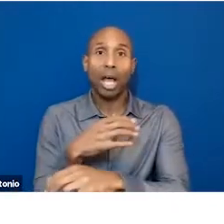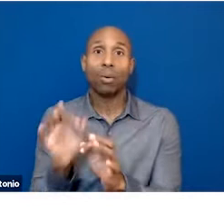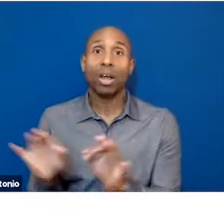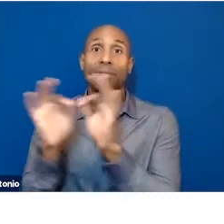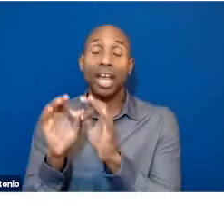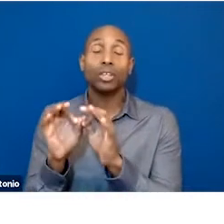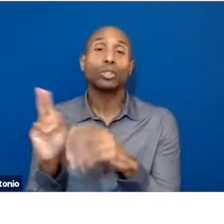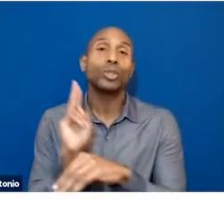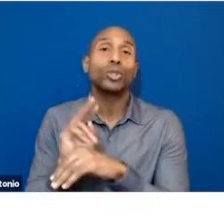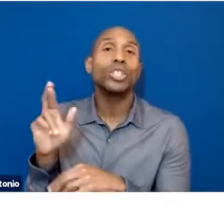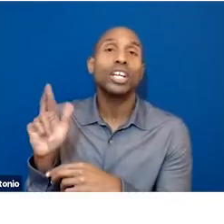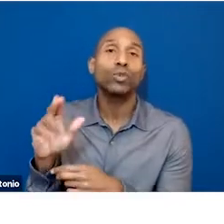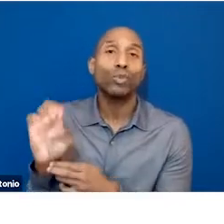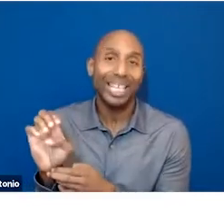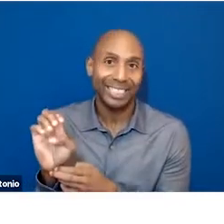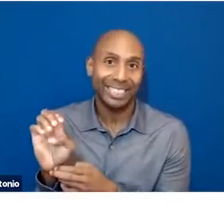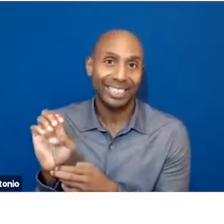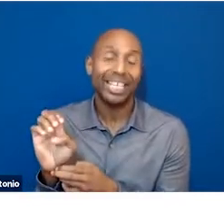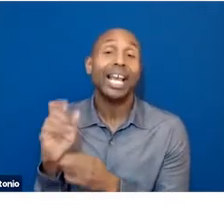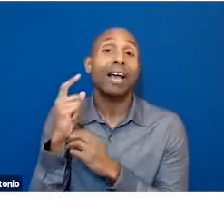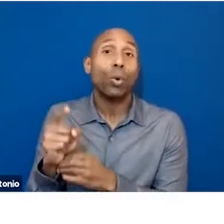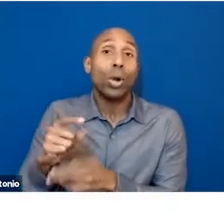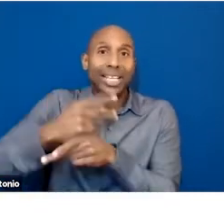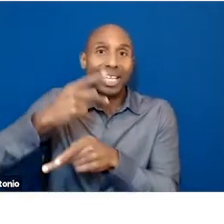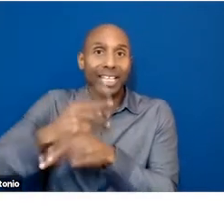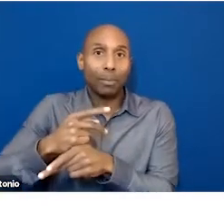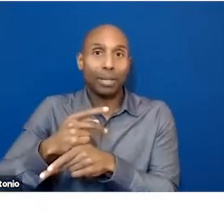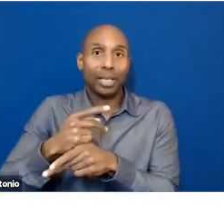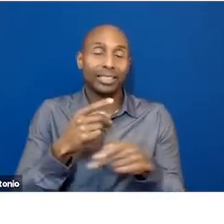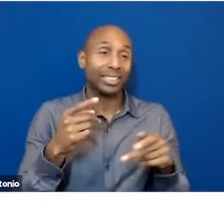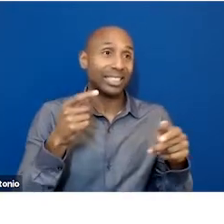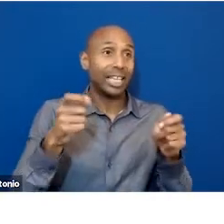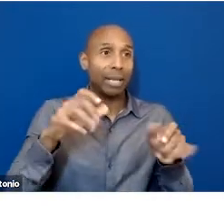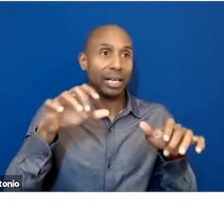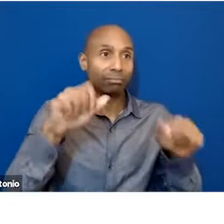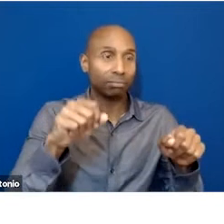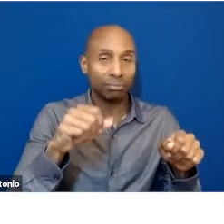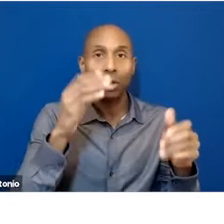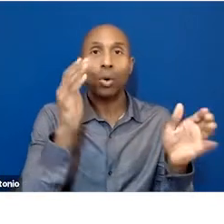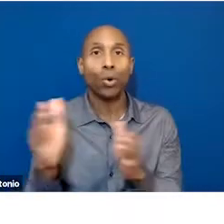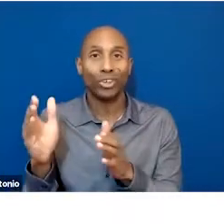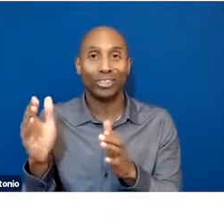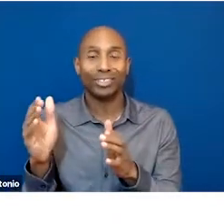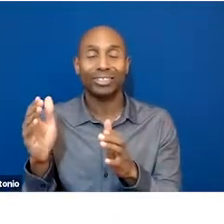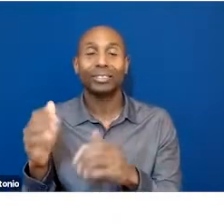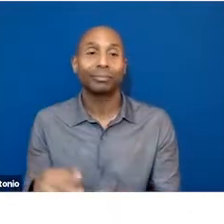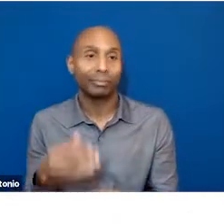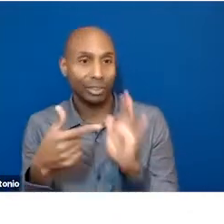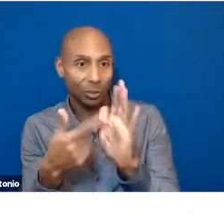along racial lines in ways that maintain and secure the dominant racial order. So here it is on the